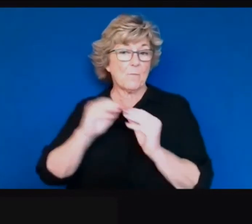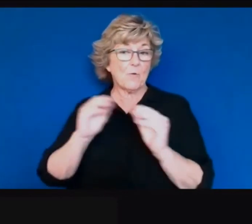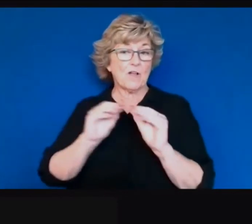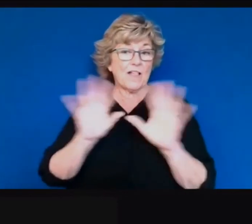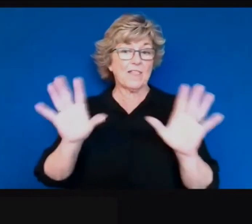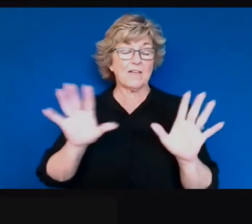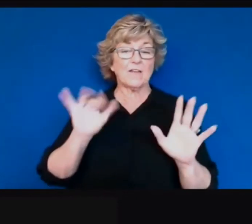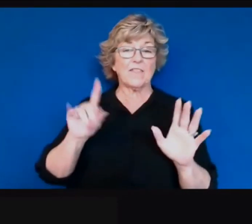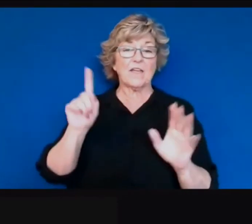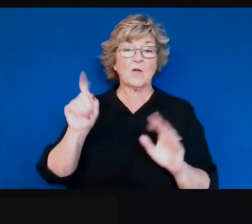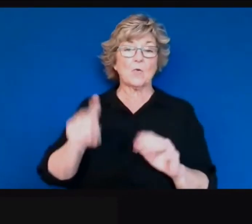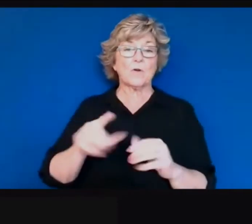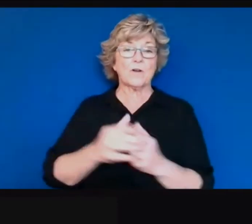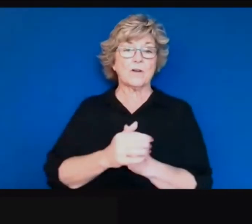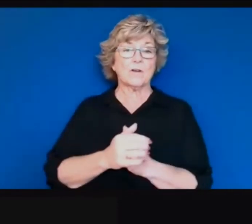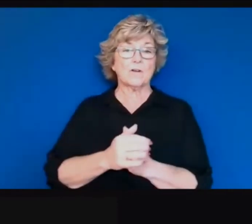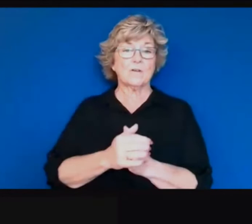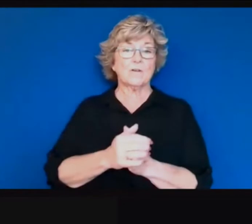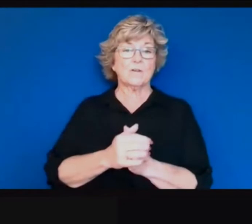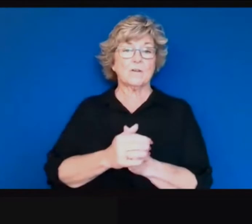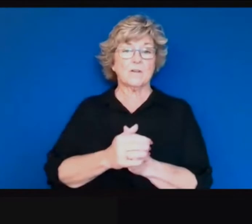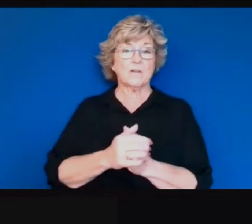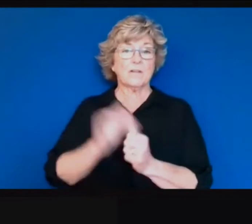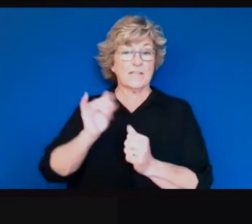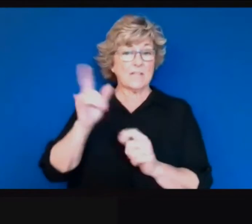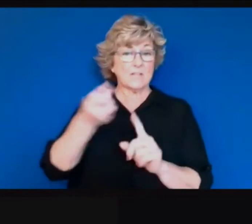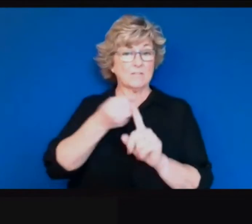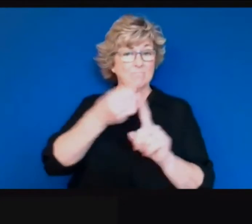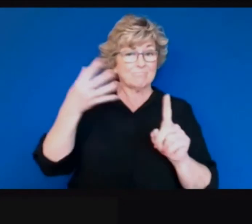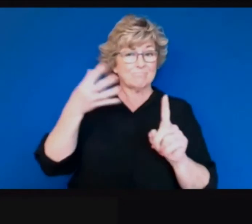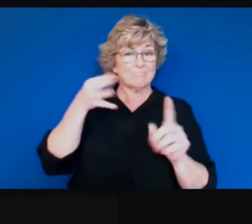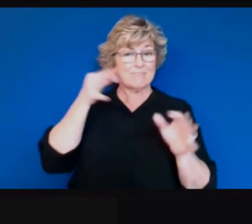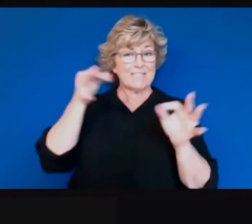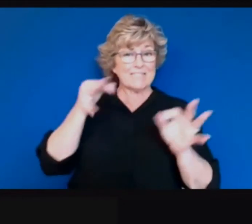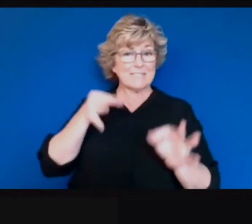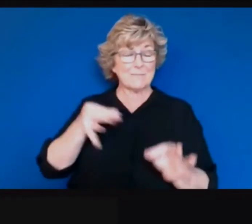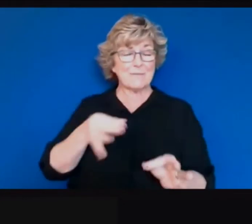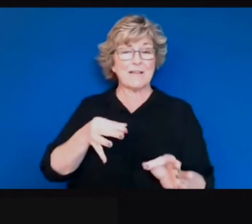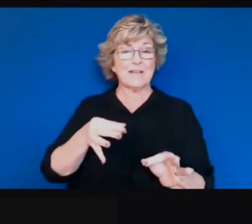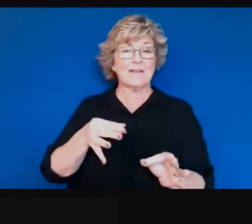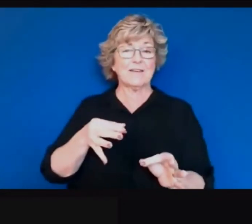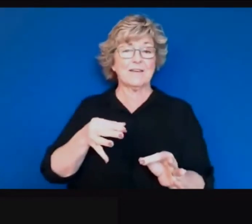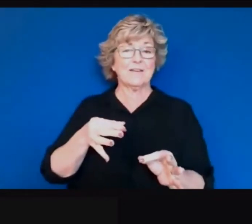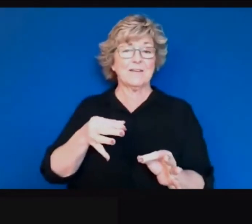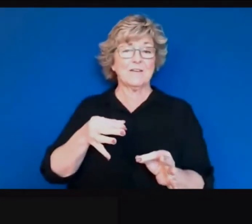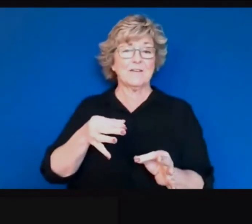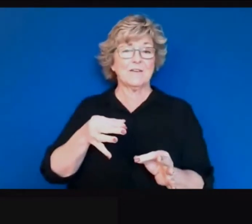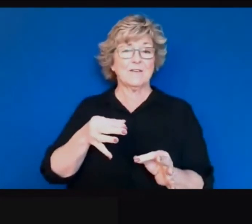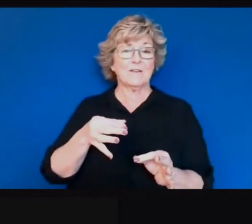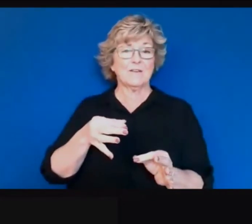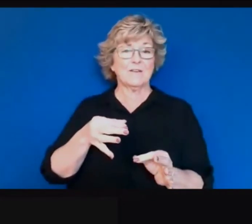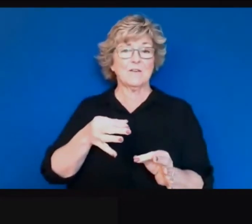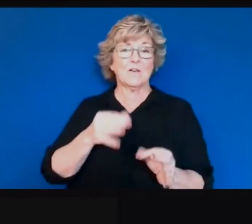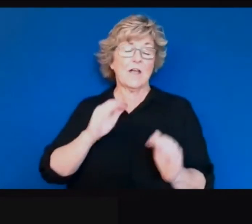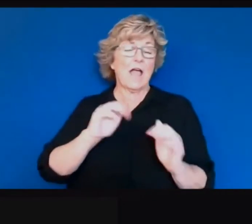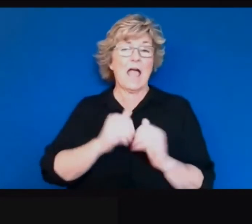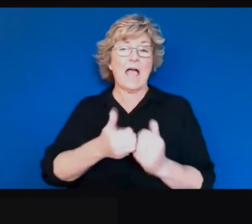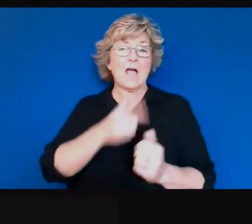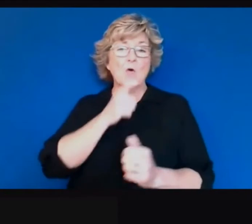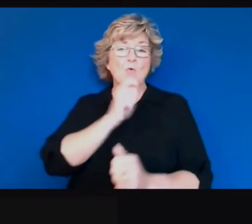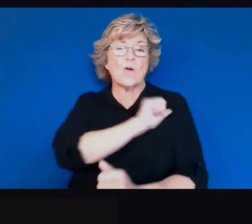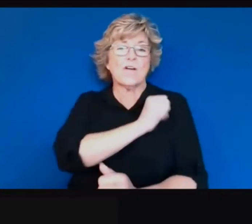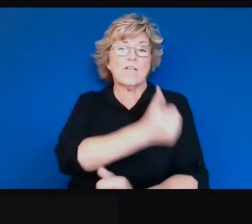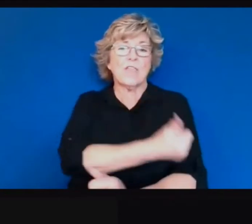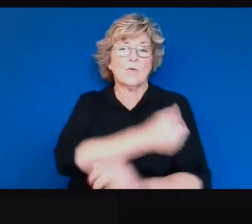the question. Perhaps you can talk a little bit more, because we've exchanged some memos around the issue of enforcing those rules and